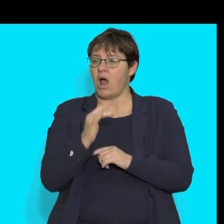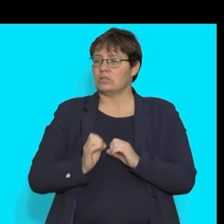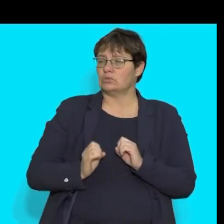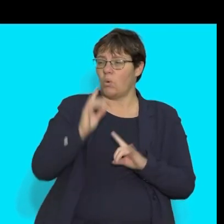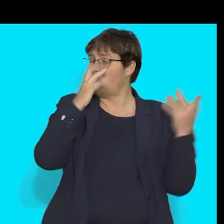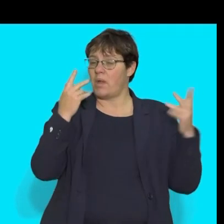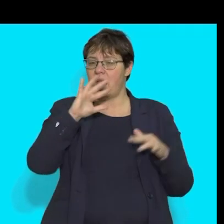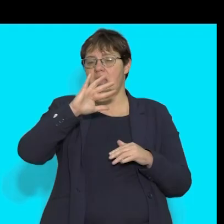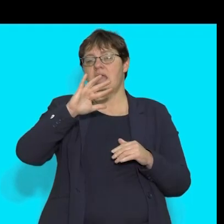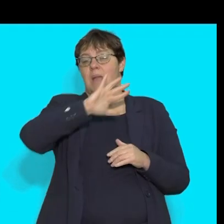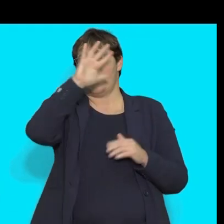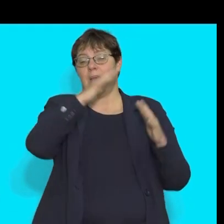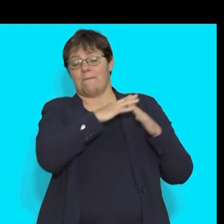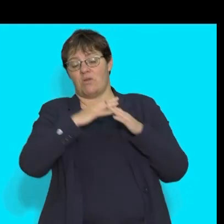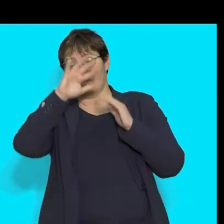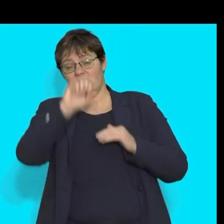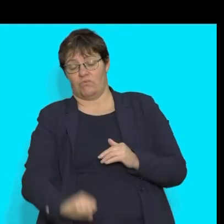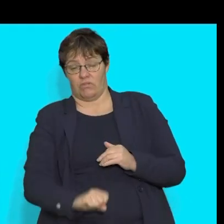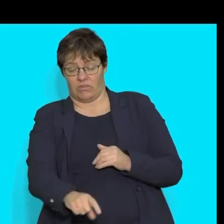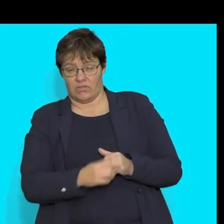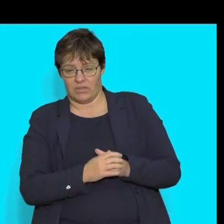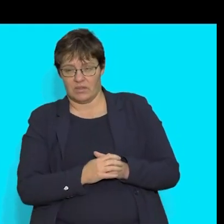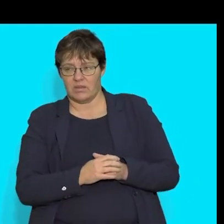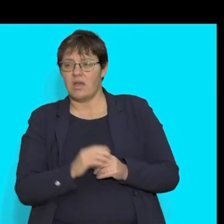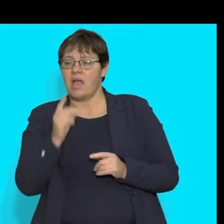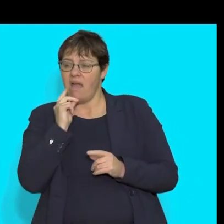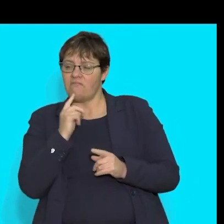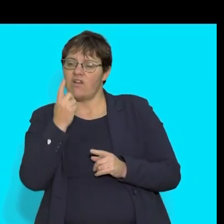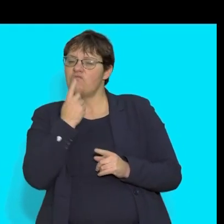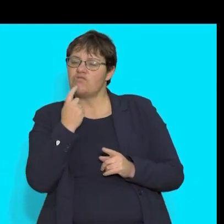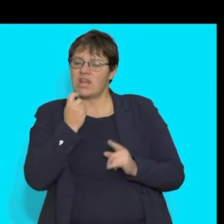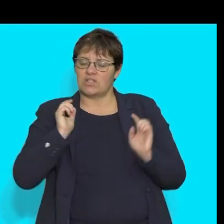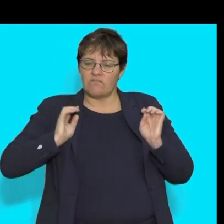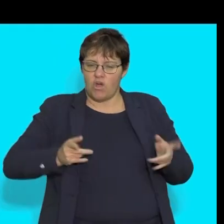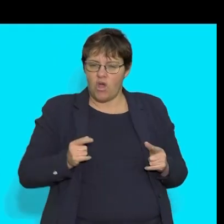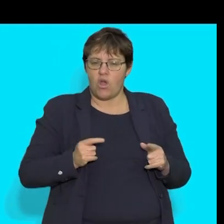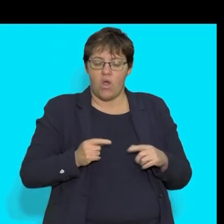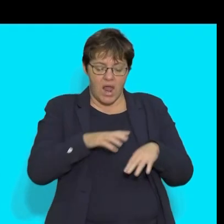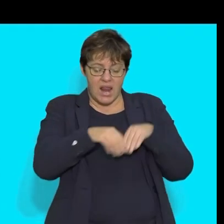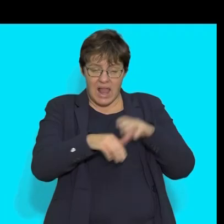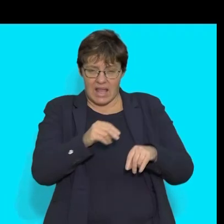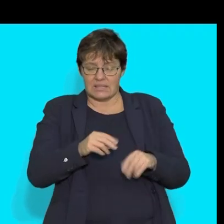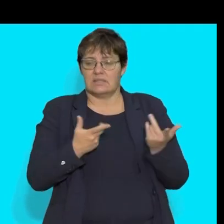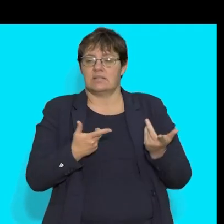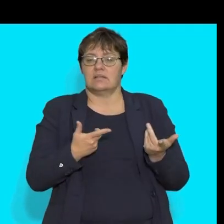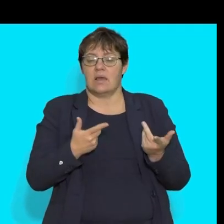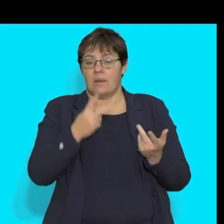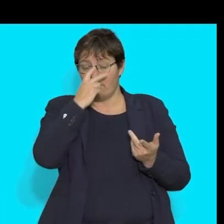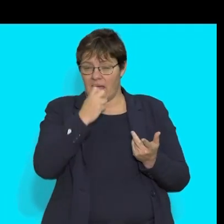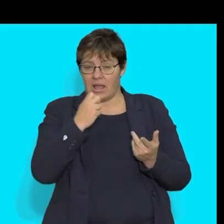in South America. The wolf has a reddish fur with black legs and rotating